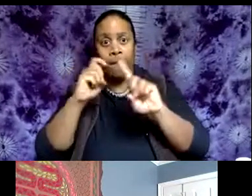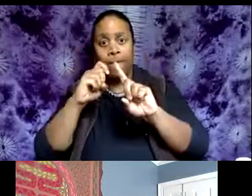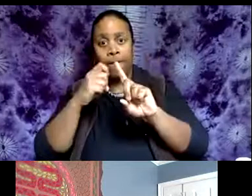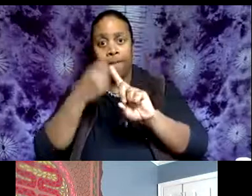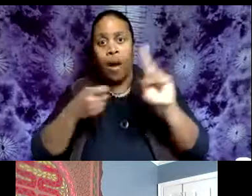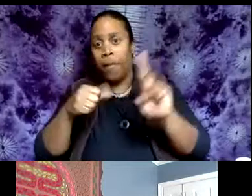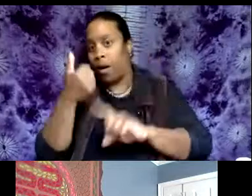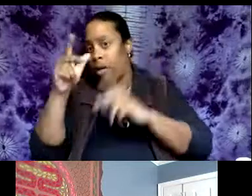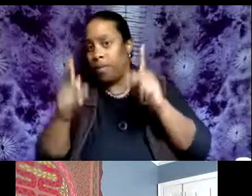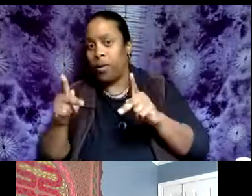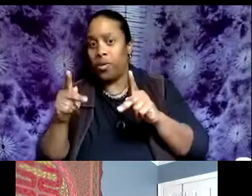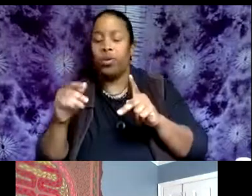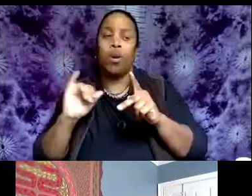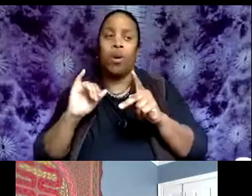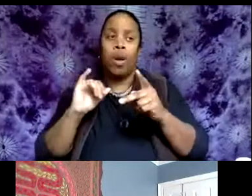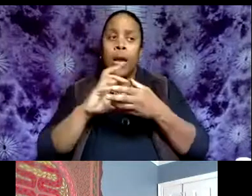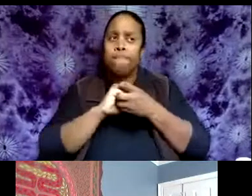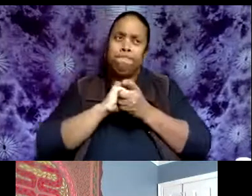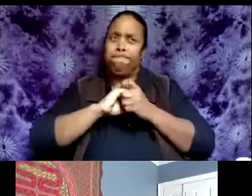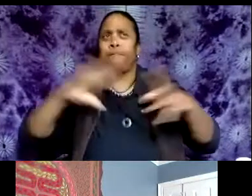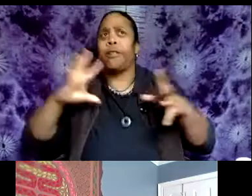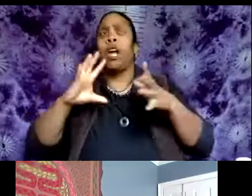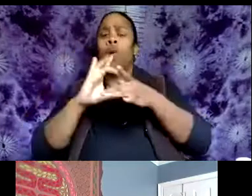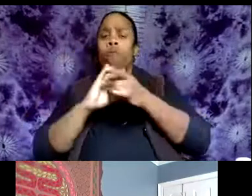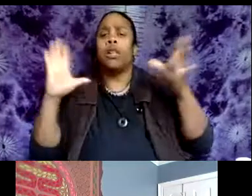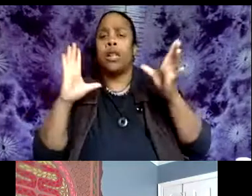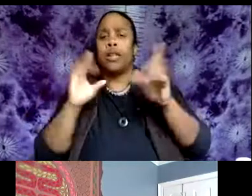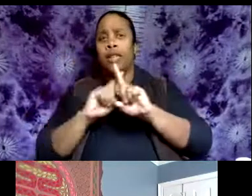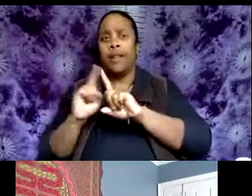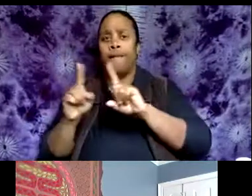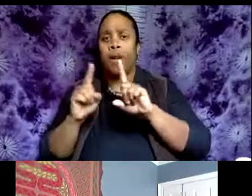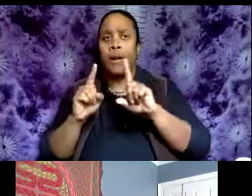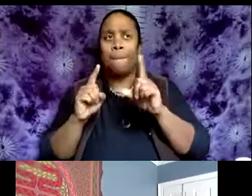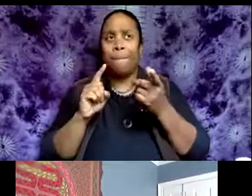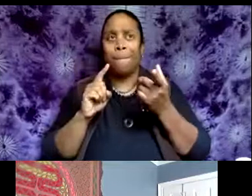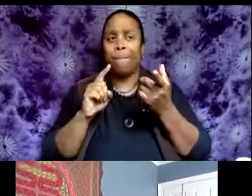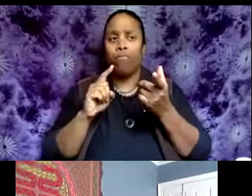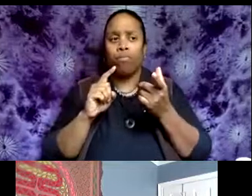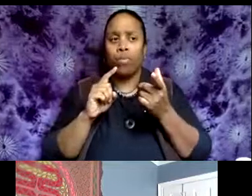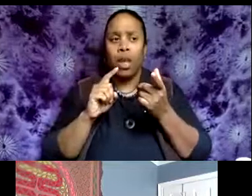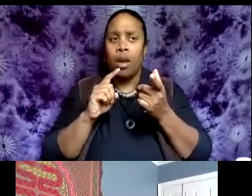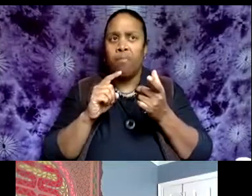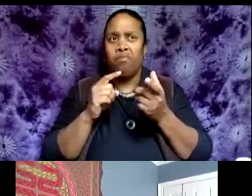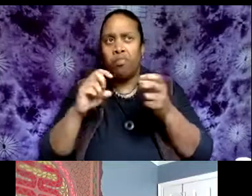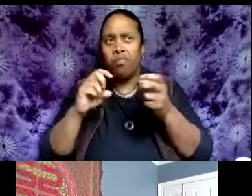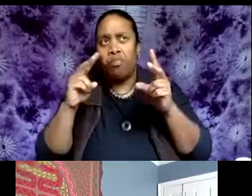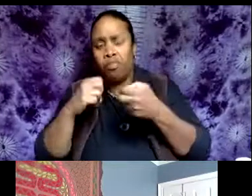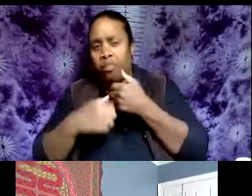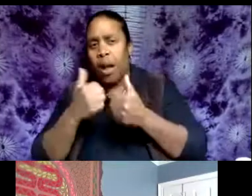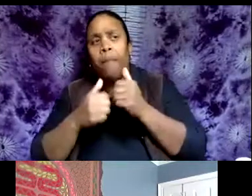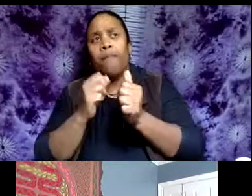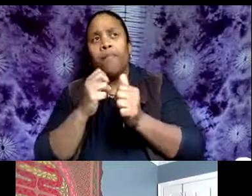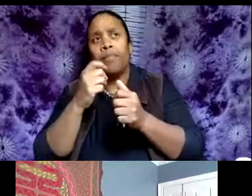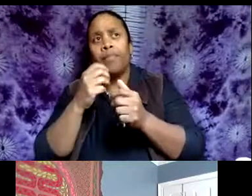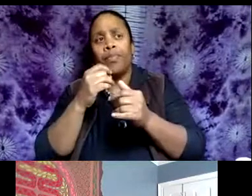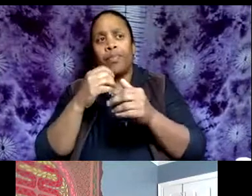So unraveling all of those different parts and finding yourself underneath is what